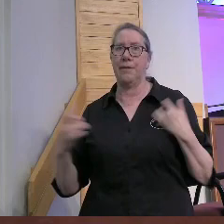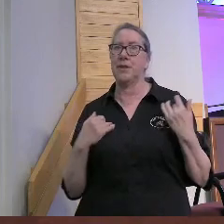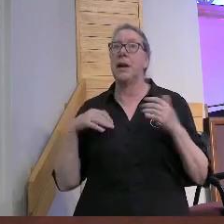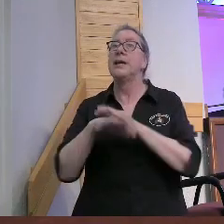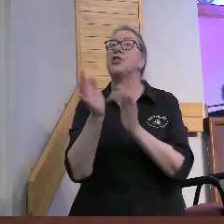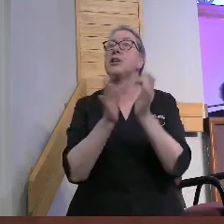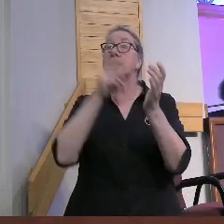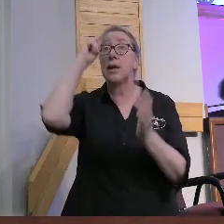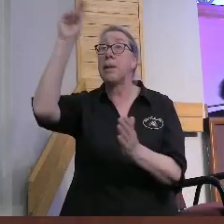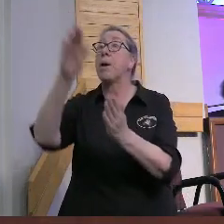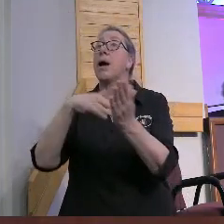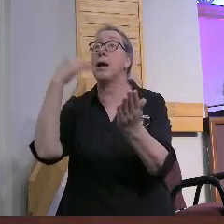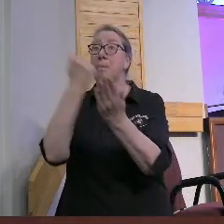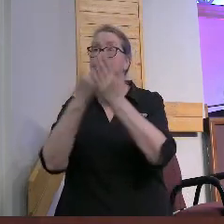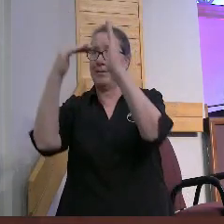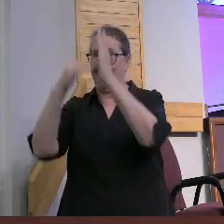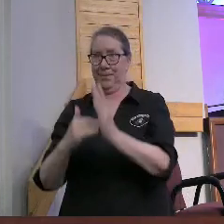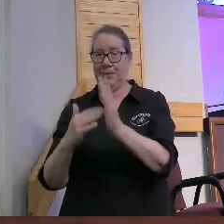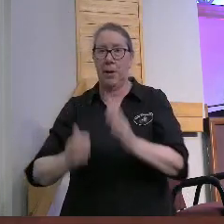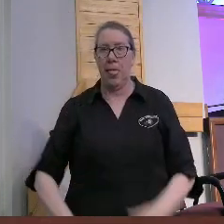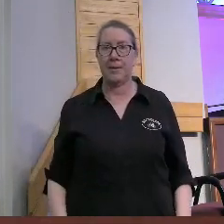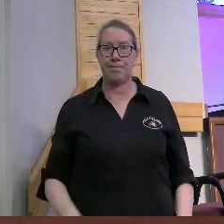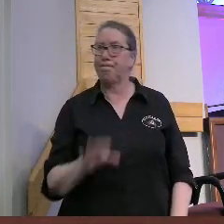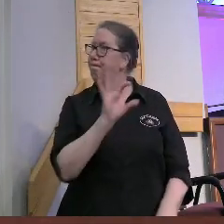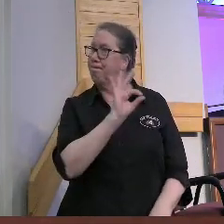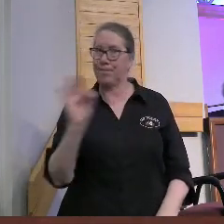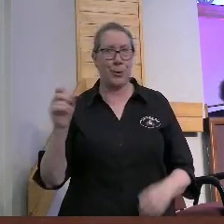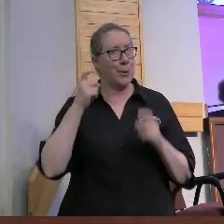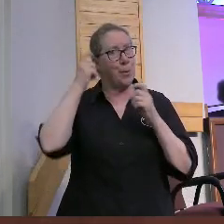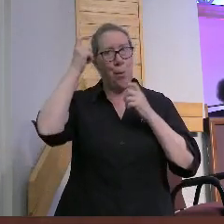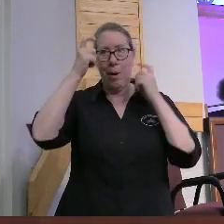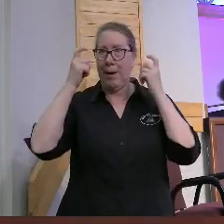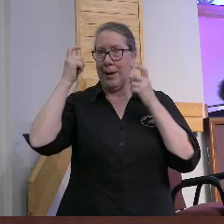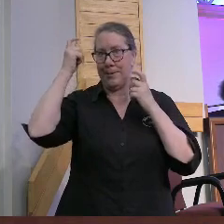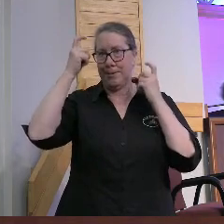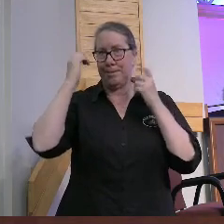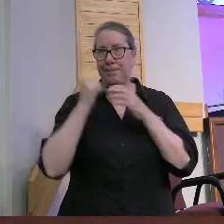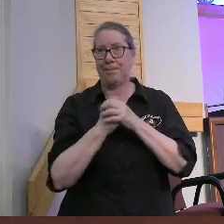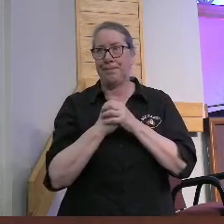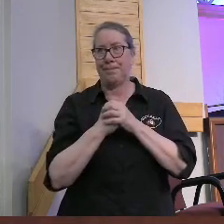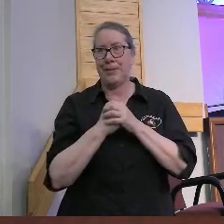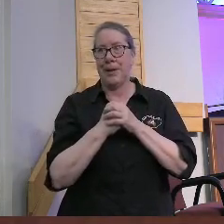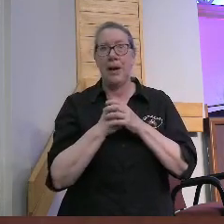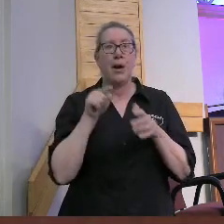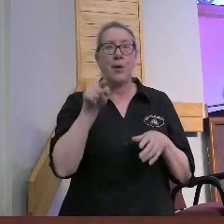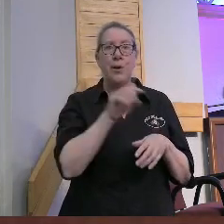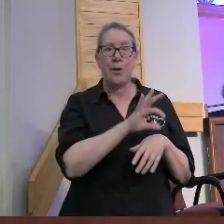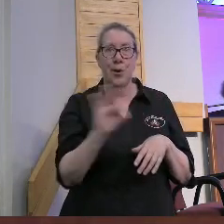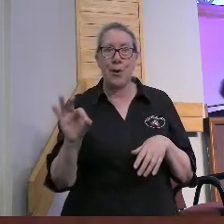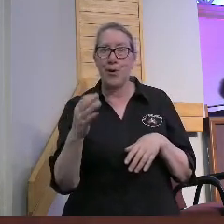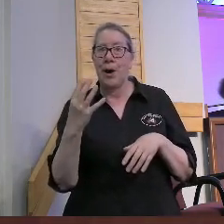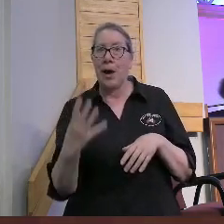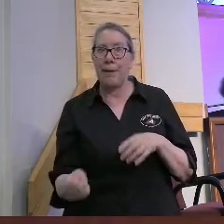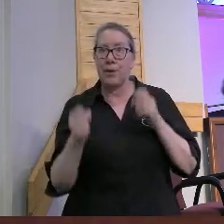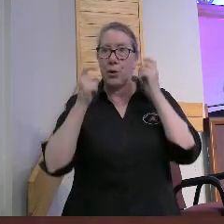amen. Amen. You may be seated. You don't have to worry. You don't have to worry. You don't have to worry. You don't have to